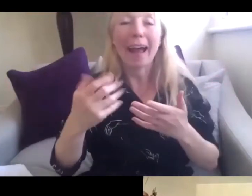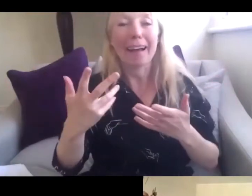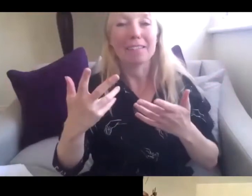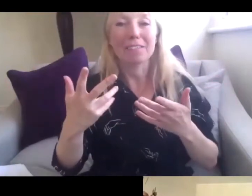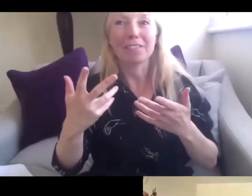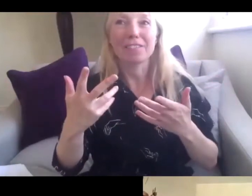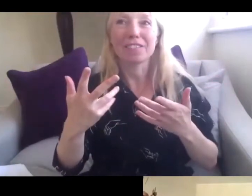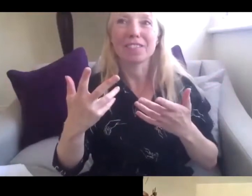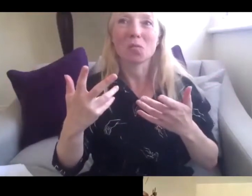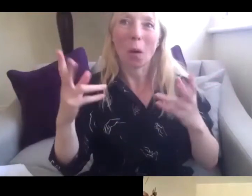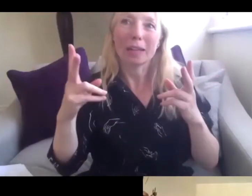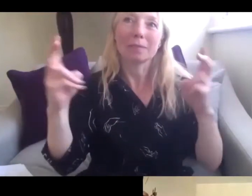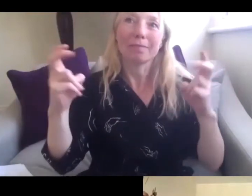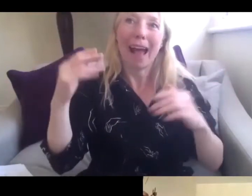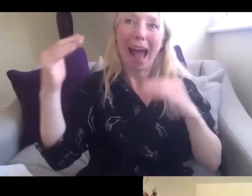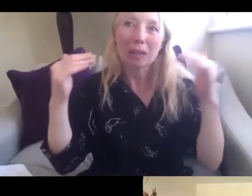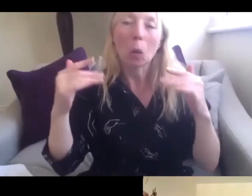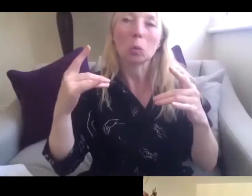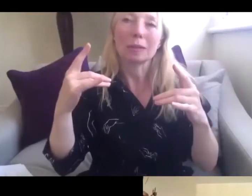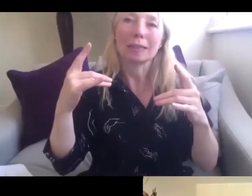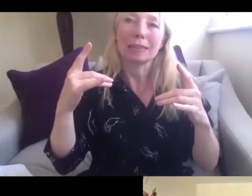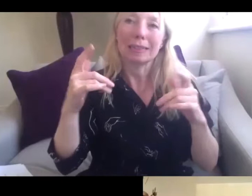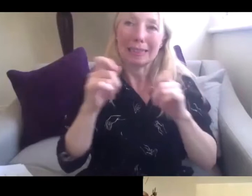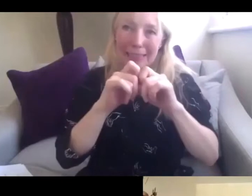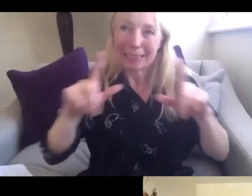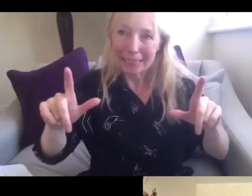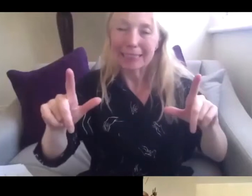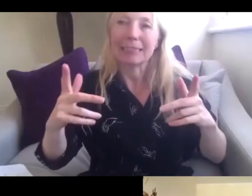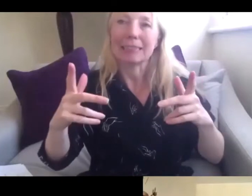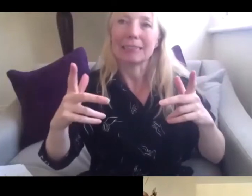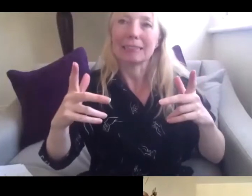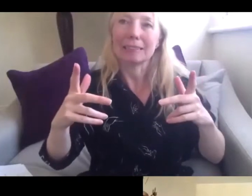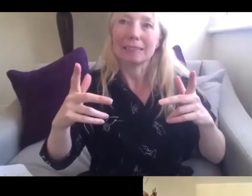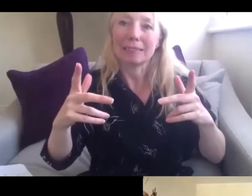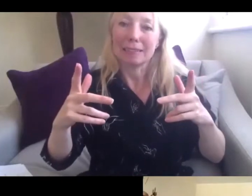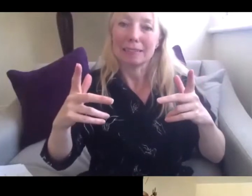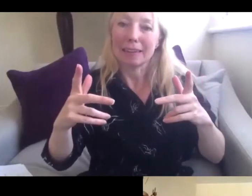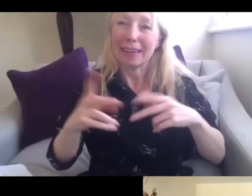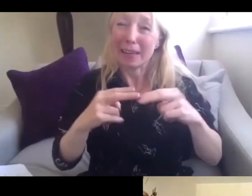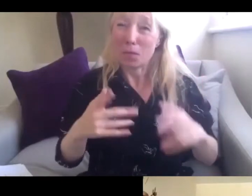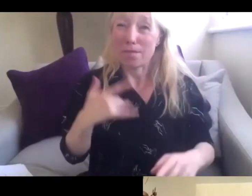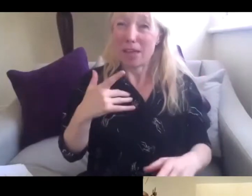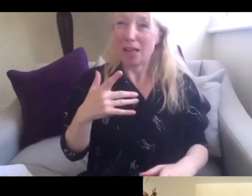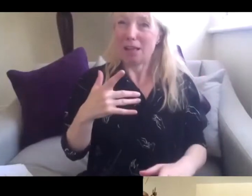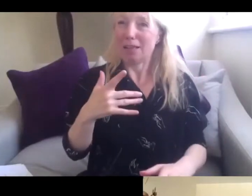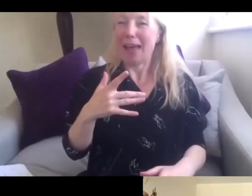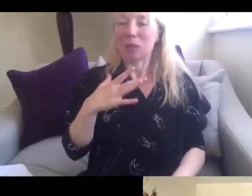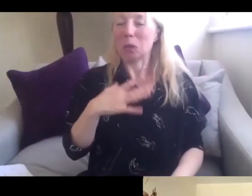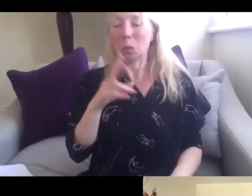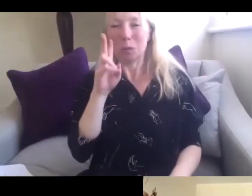adult themes in this. So if you feel that might offend you, it might be best to turn off for a little bit.